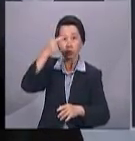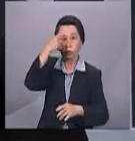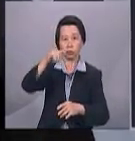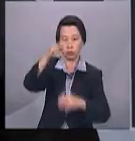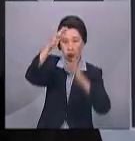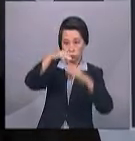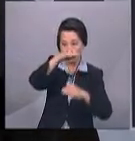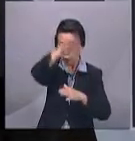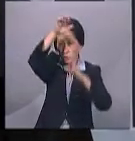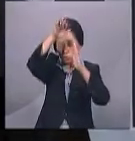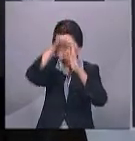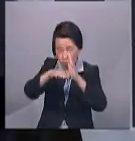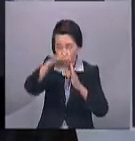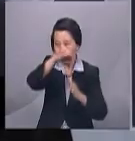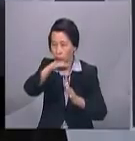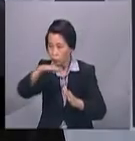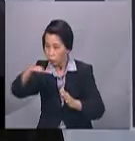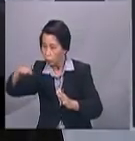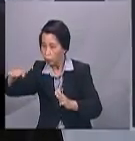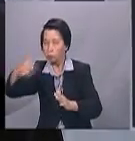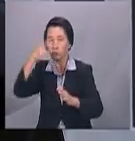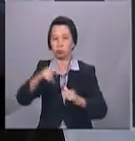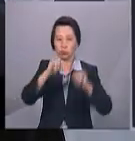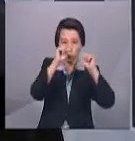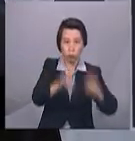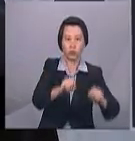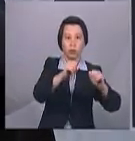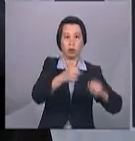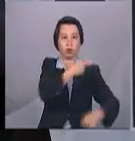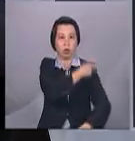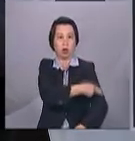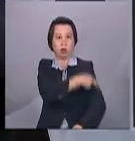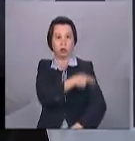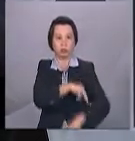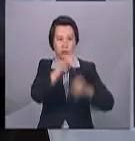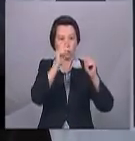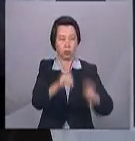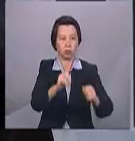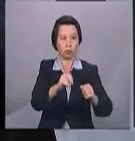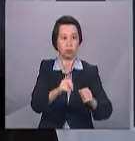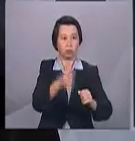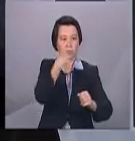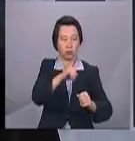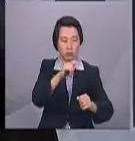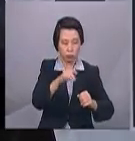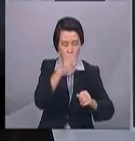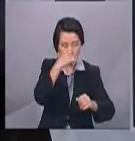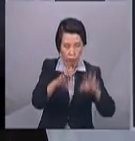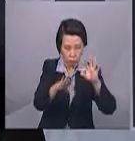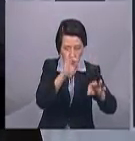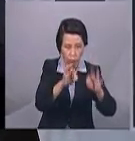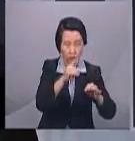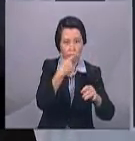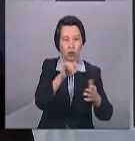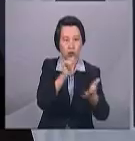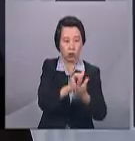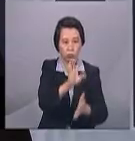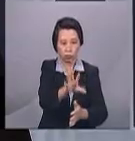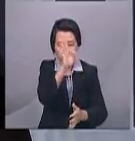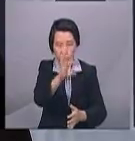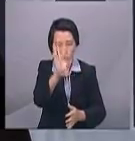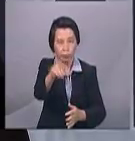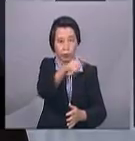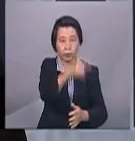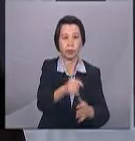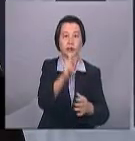the curve is because to allow our hospital to be able to cope with the surge or exponential spike of cases.